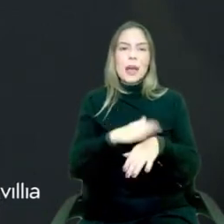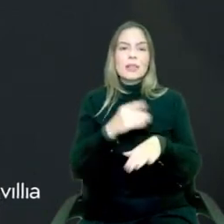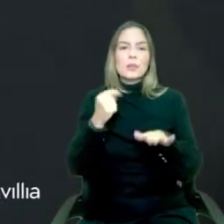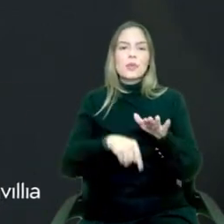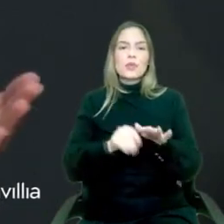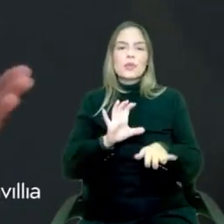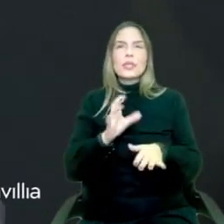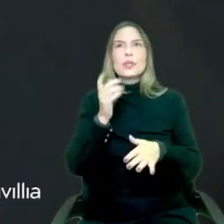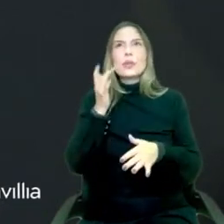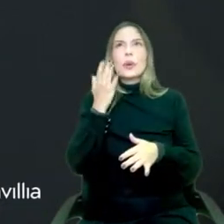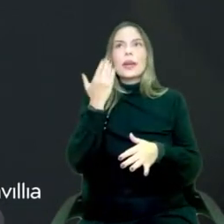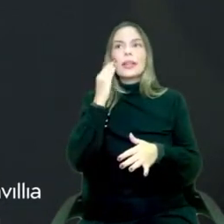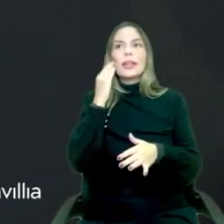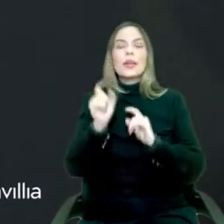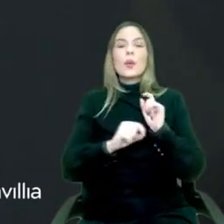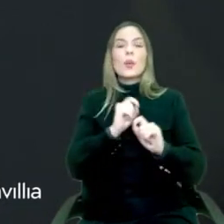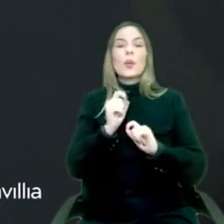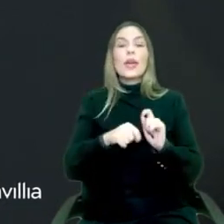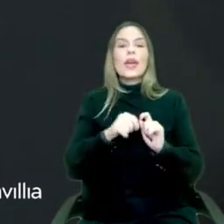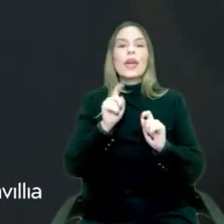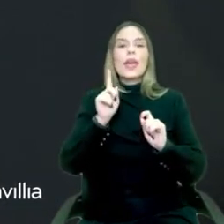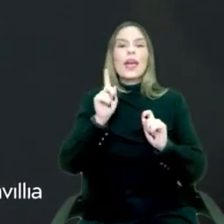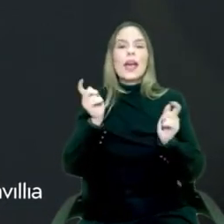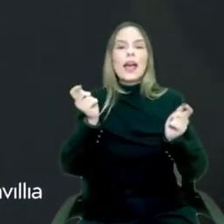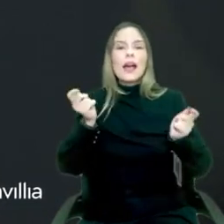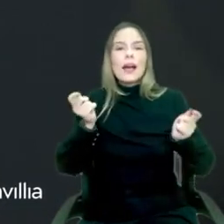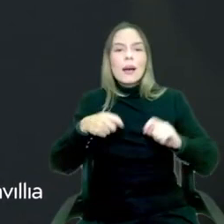be in, you know, 3 to 5 years' time.